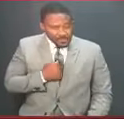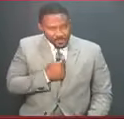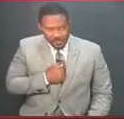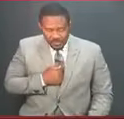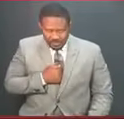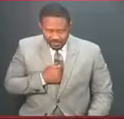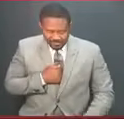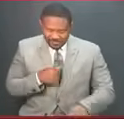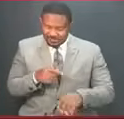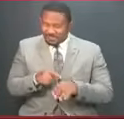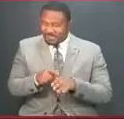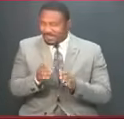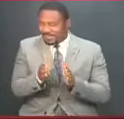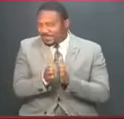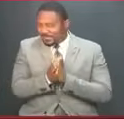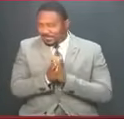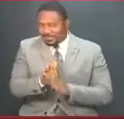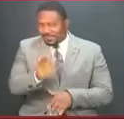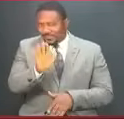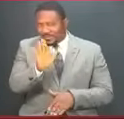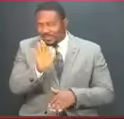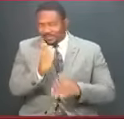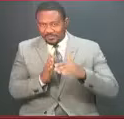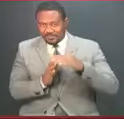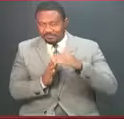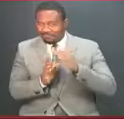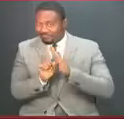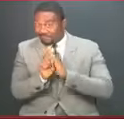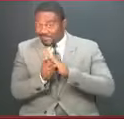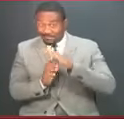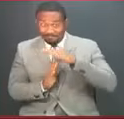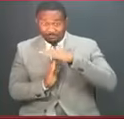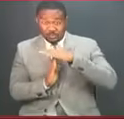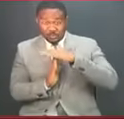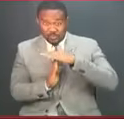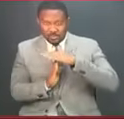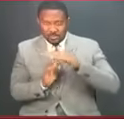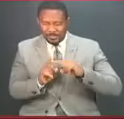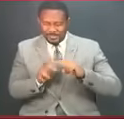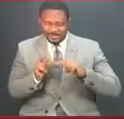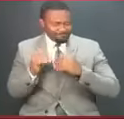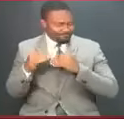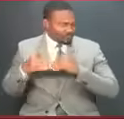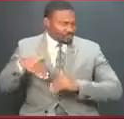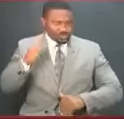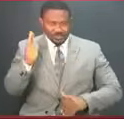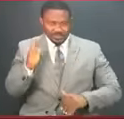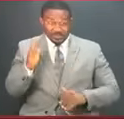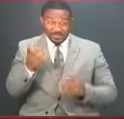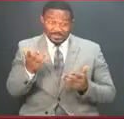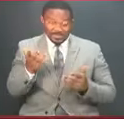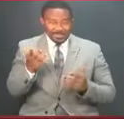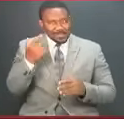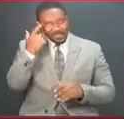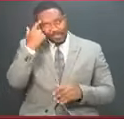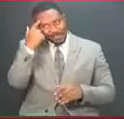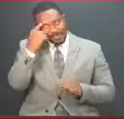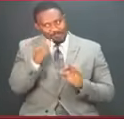I decided that it was important I listen to your leaders.